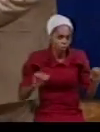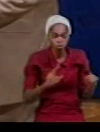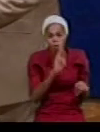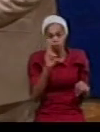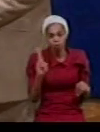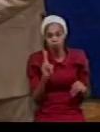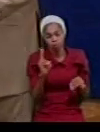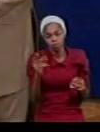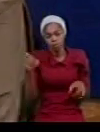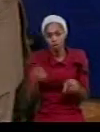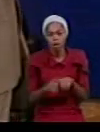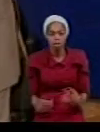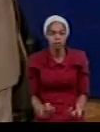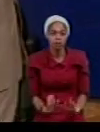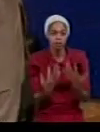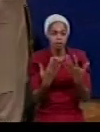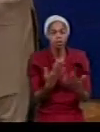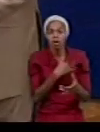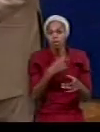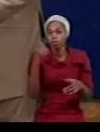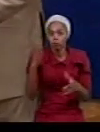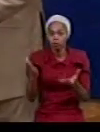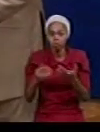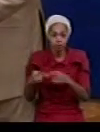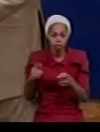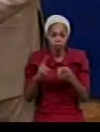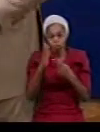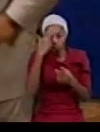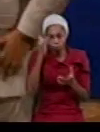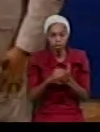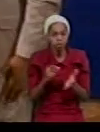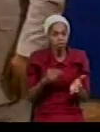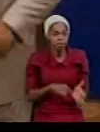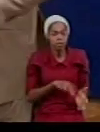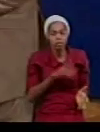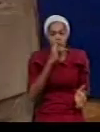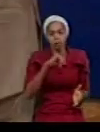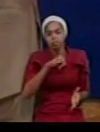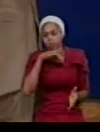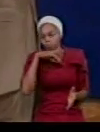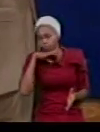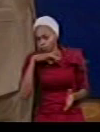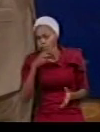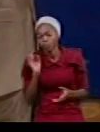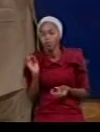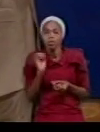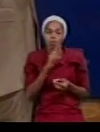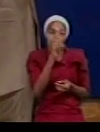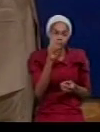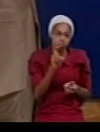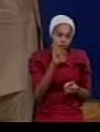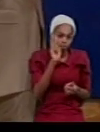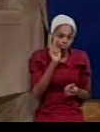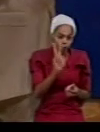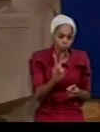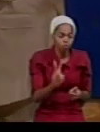Question number two, what health and hygiene reasons can be advanced in support of the prohibition of most